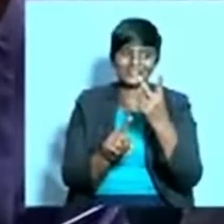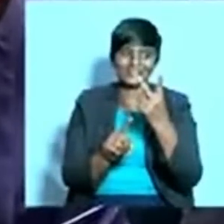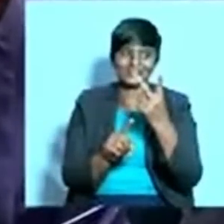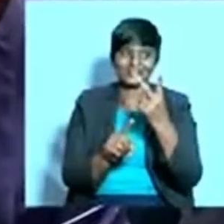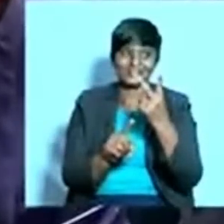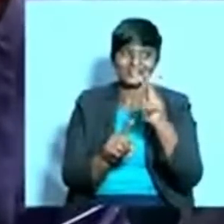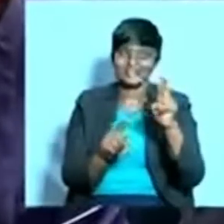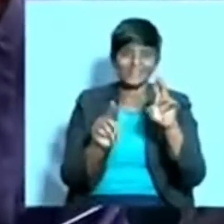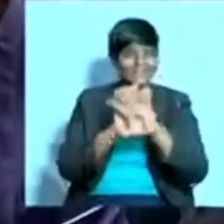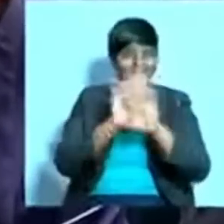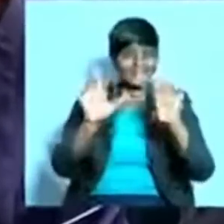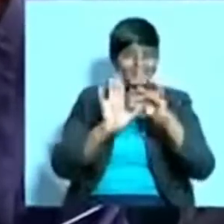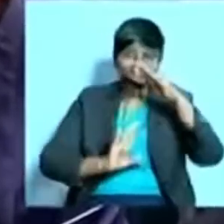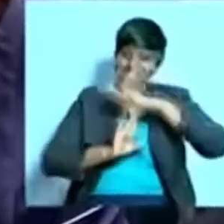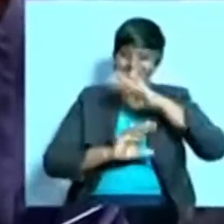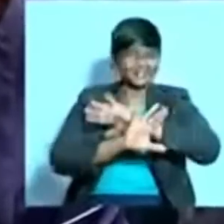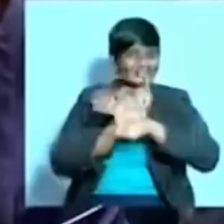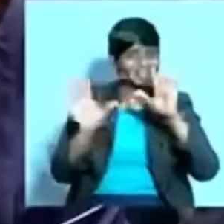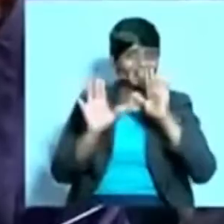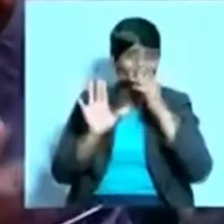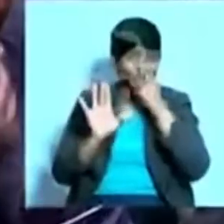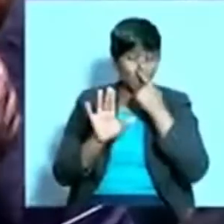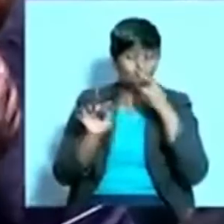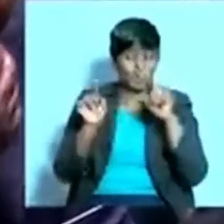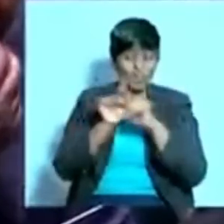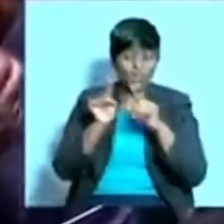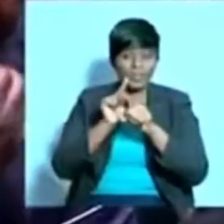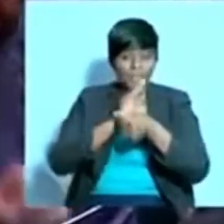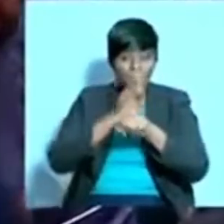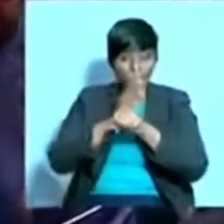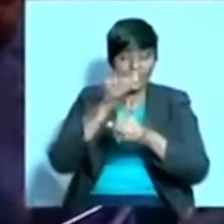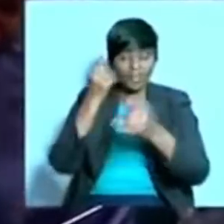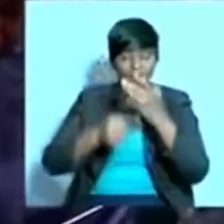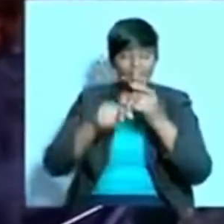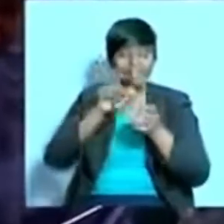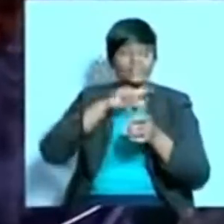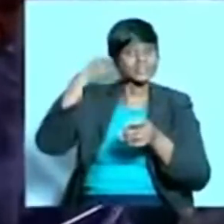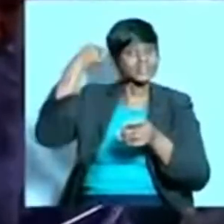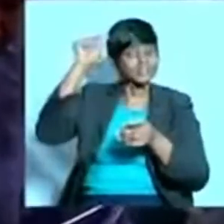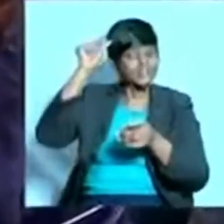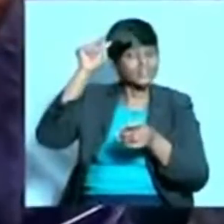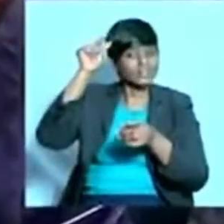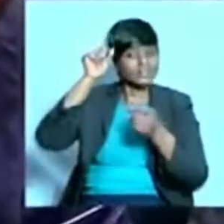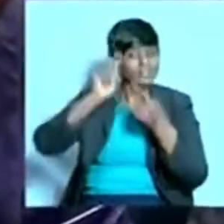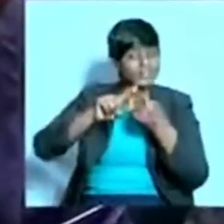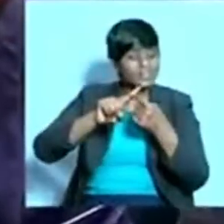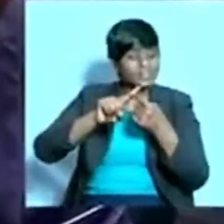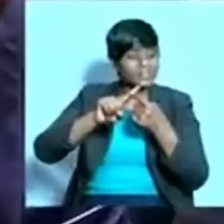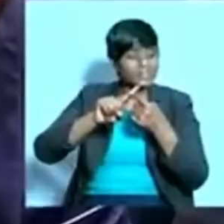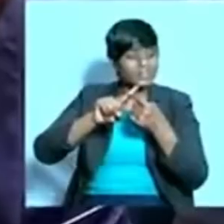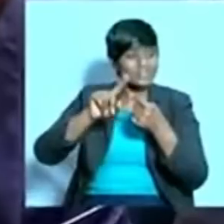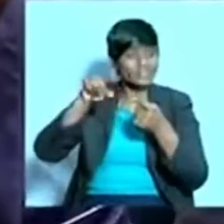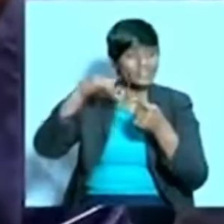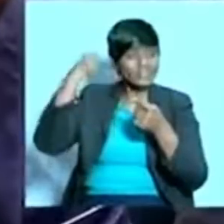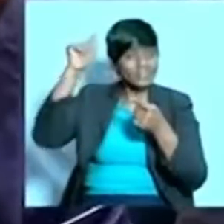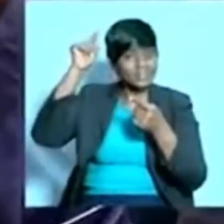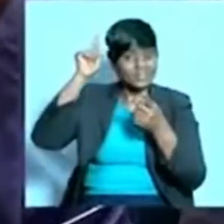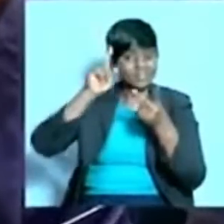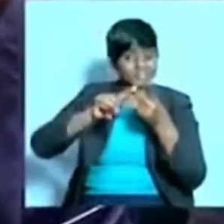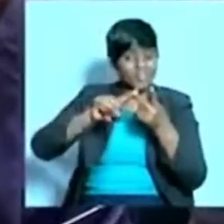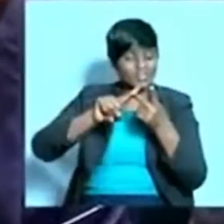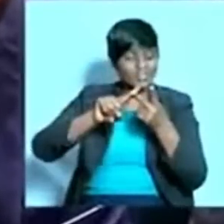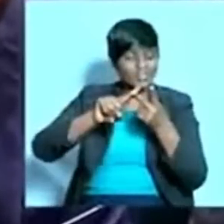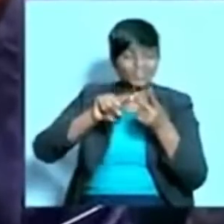terms and finish. And that after having been sworn 1, 2, he